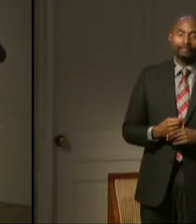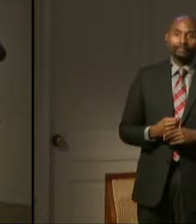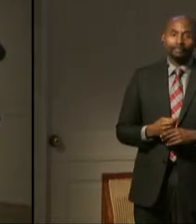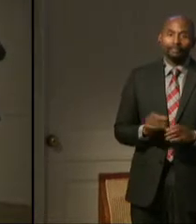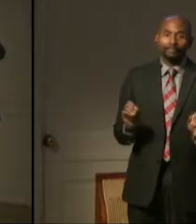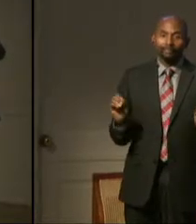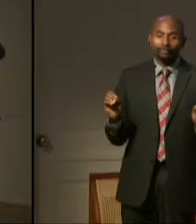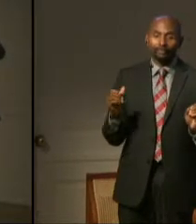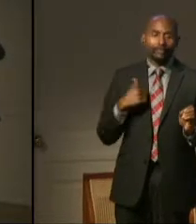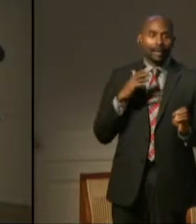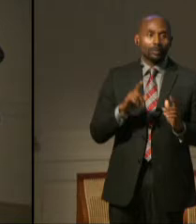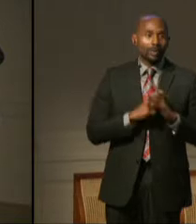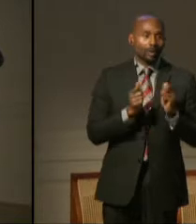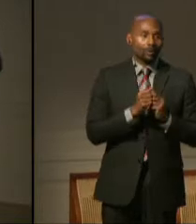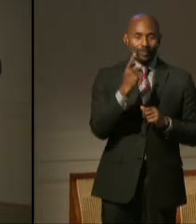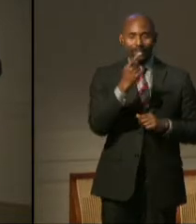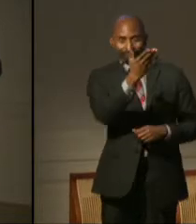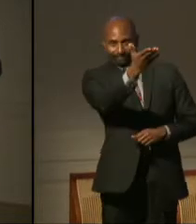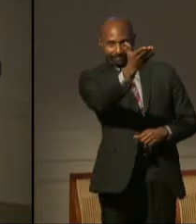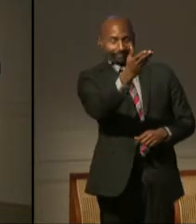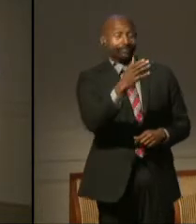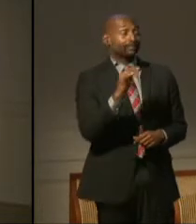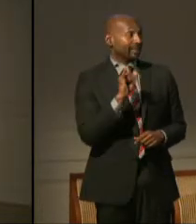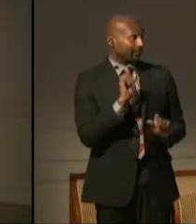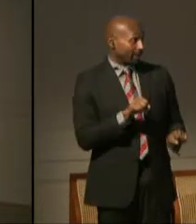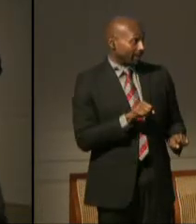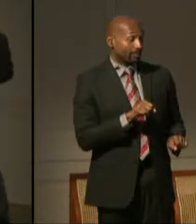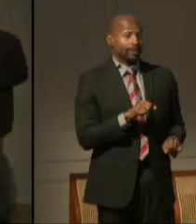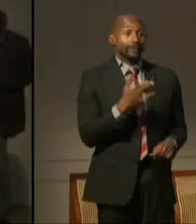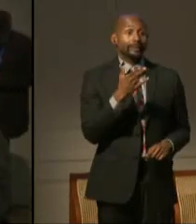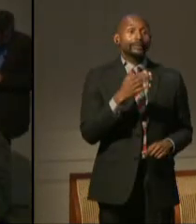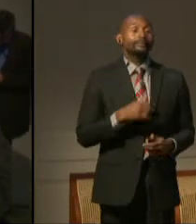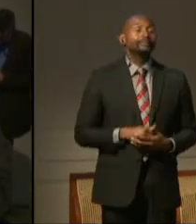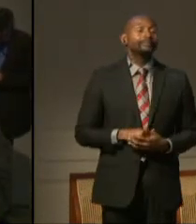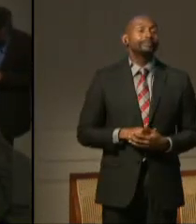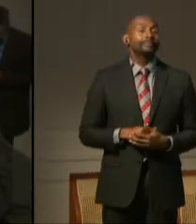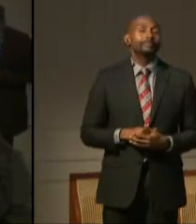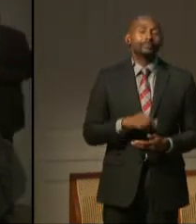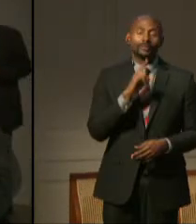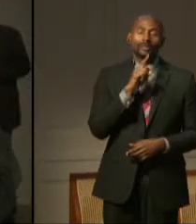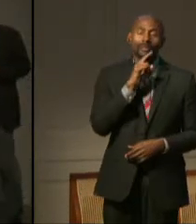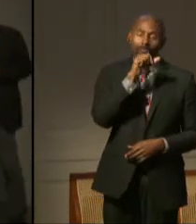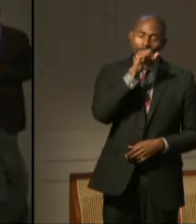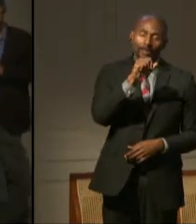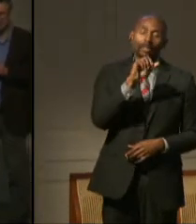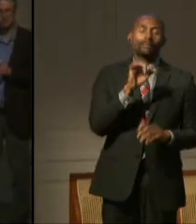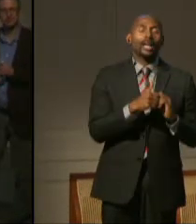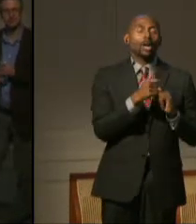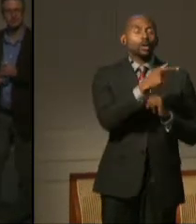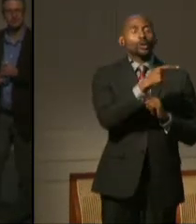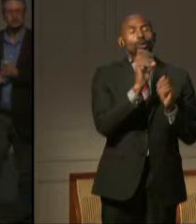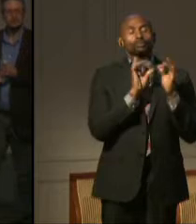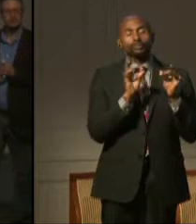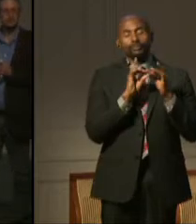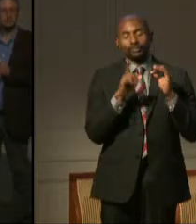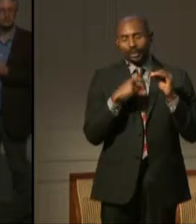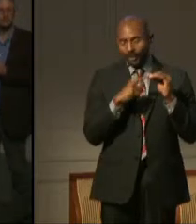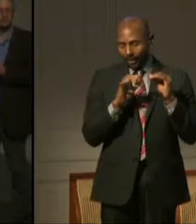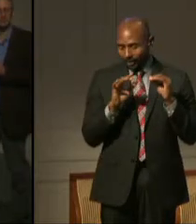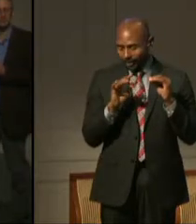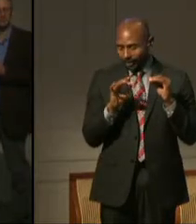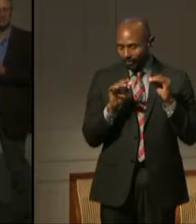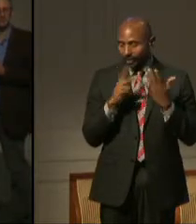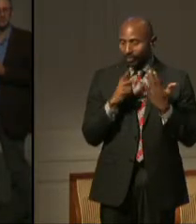No? I'll start with one, if I may. I really love how you talk about